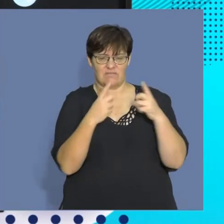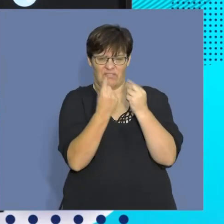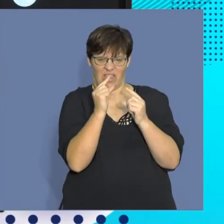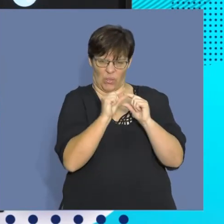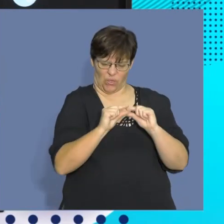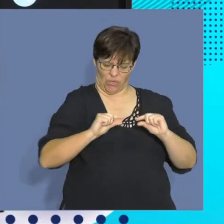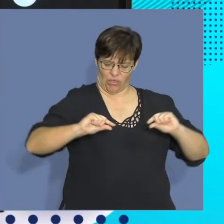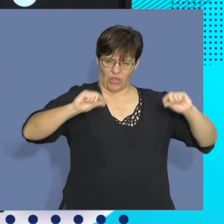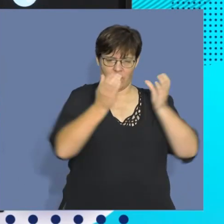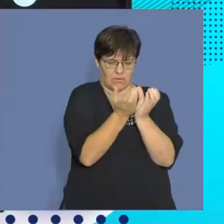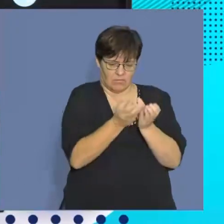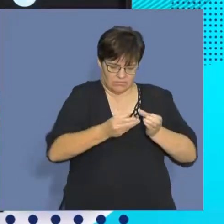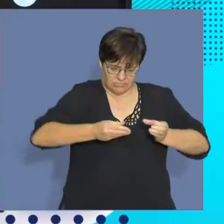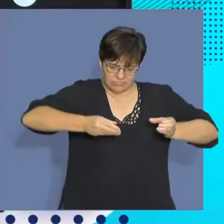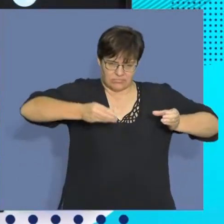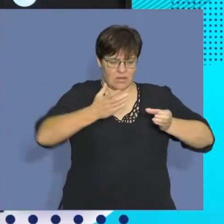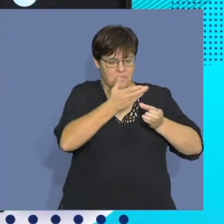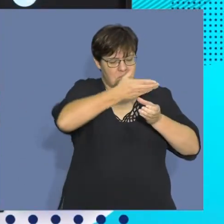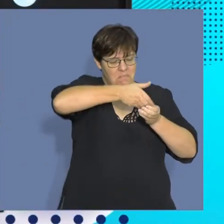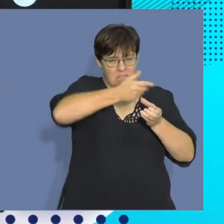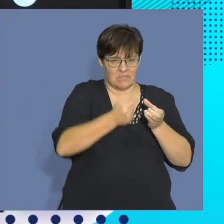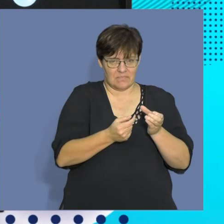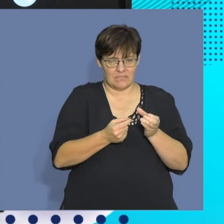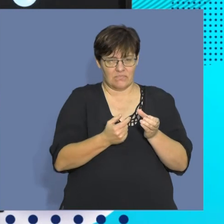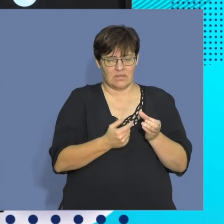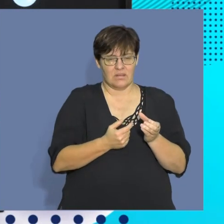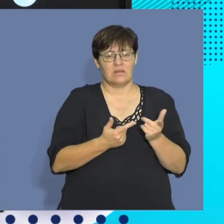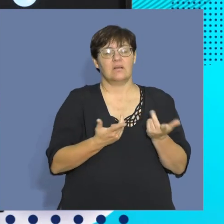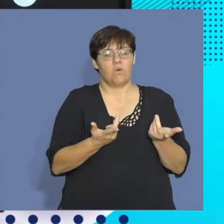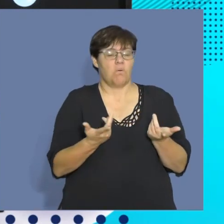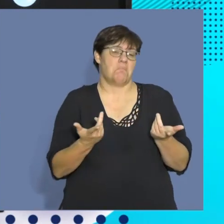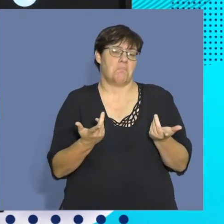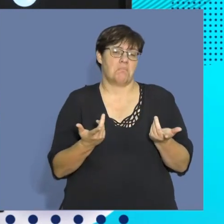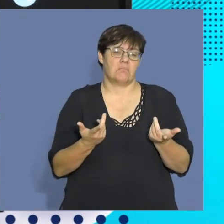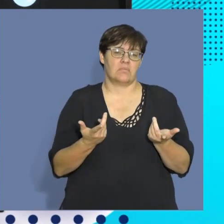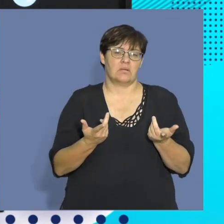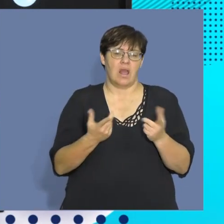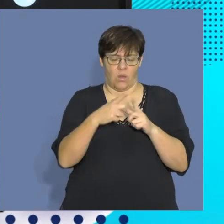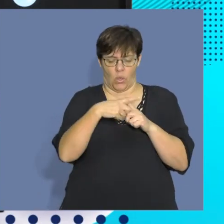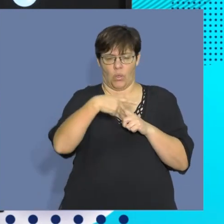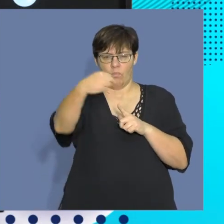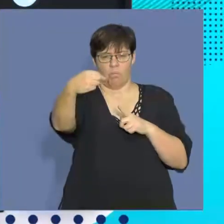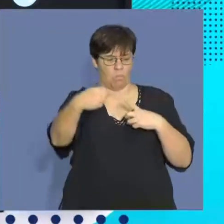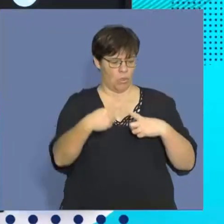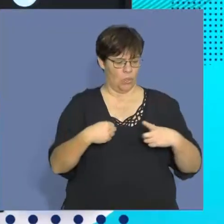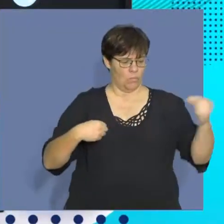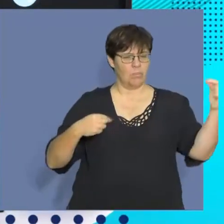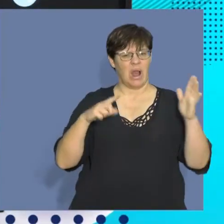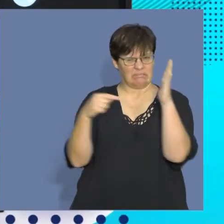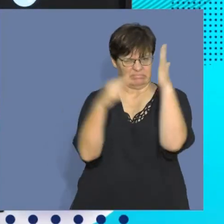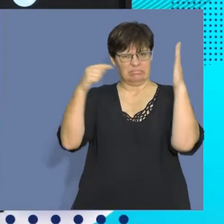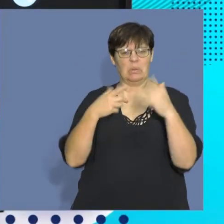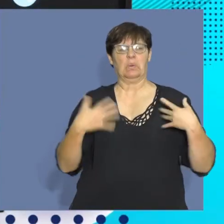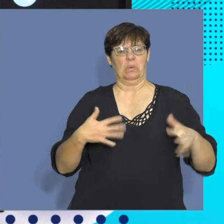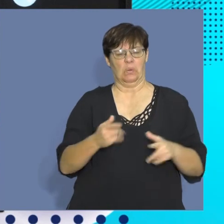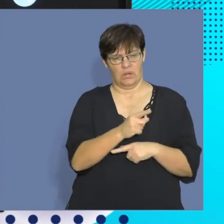have thick, fleshy leaves. They often have their leaves reduced in sizes, or they have thorn-like structures